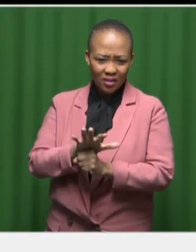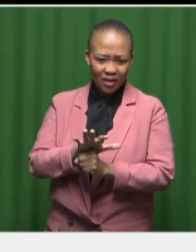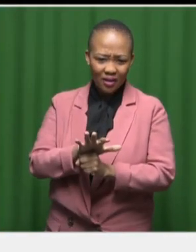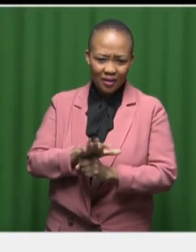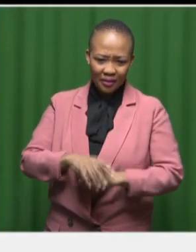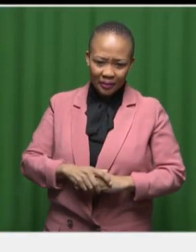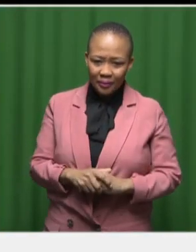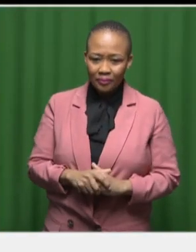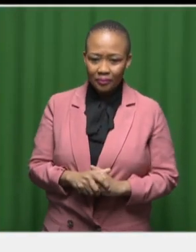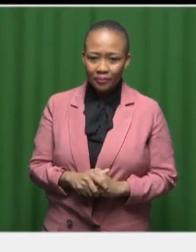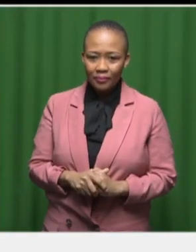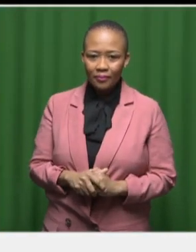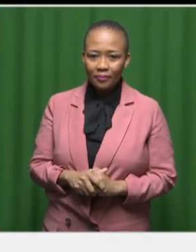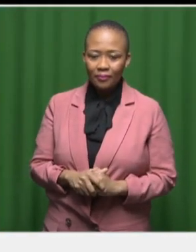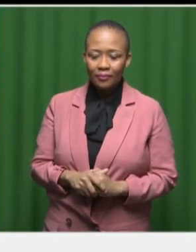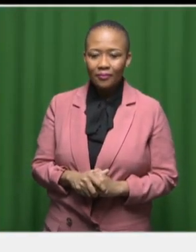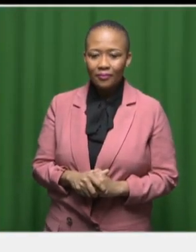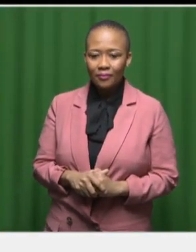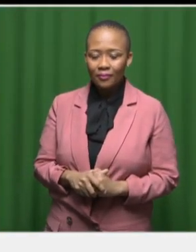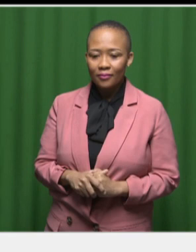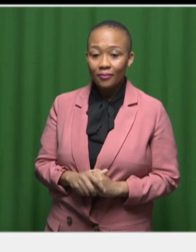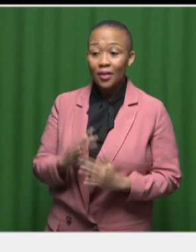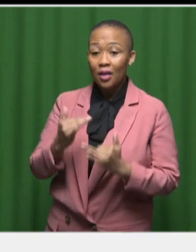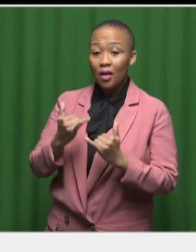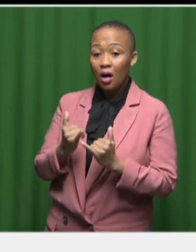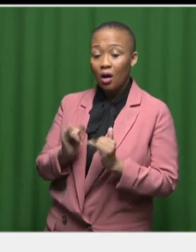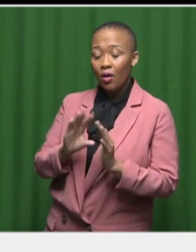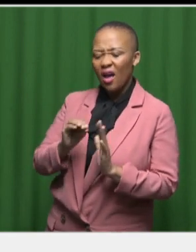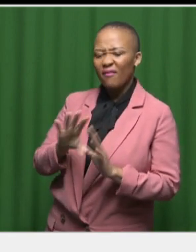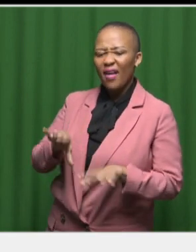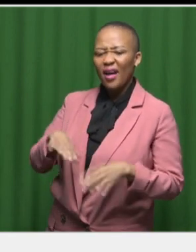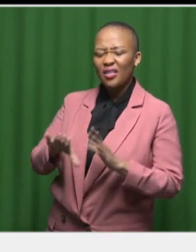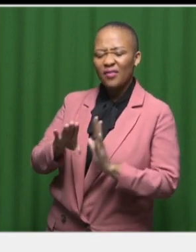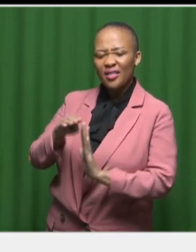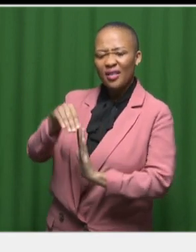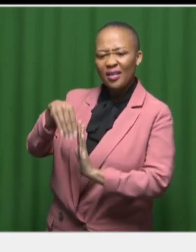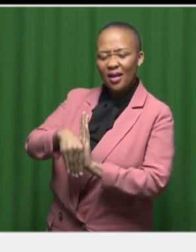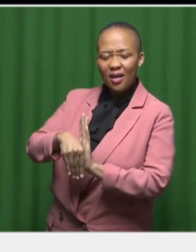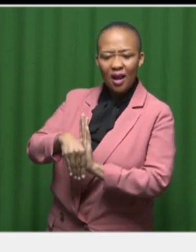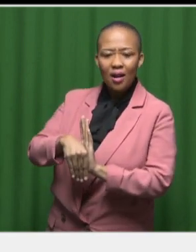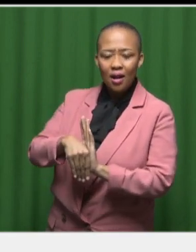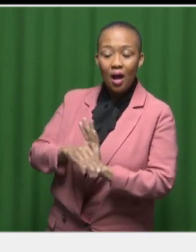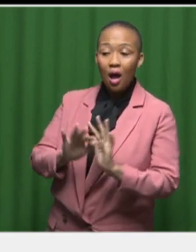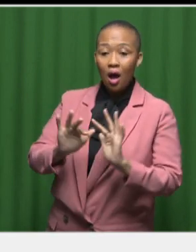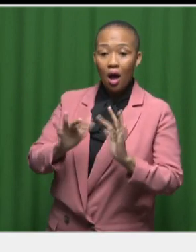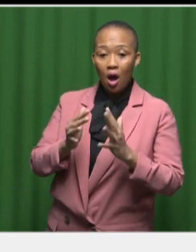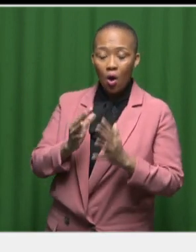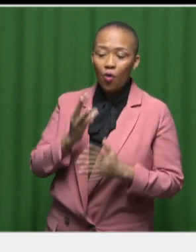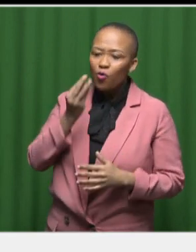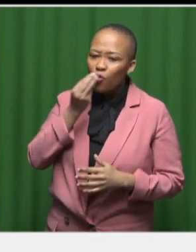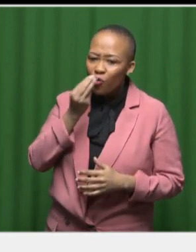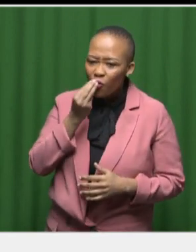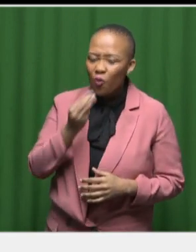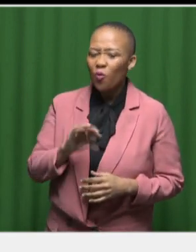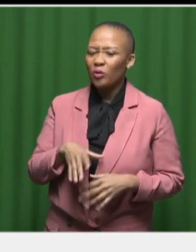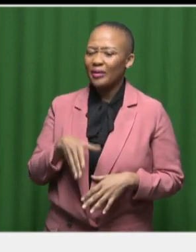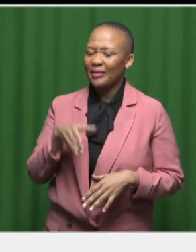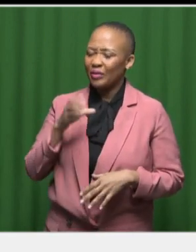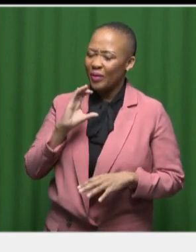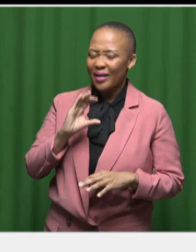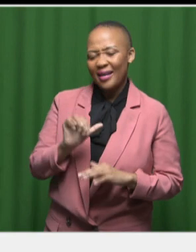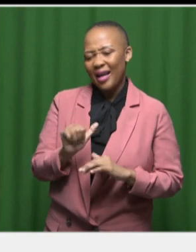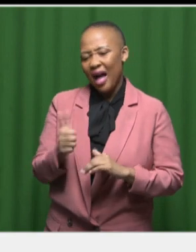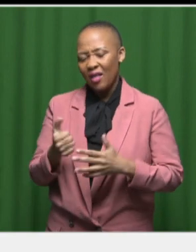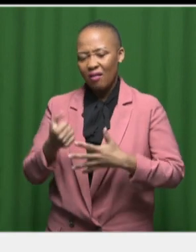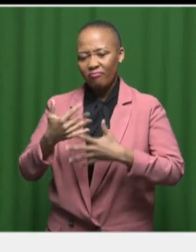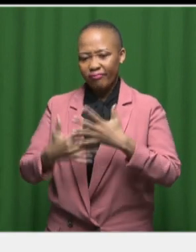manufacturing divisions recorded a decline in activity, led by decreases in food and beverages and metals and